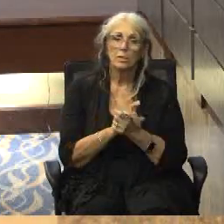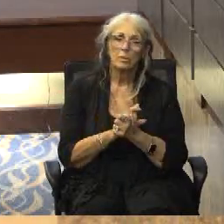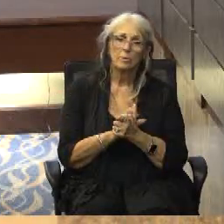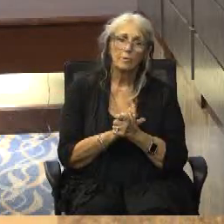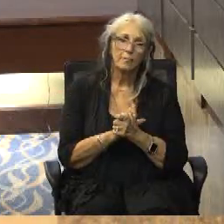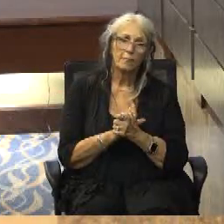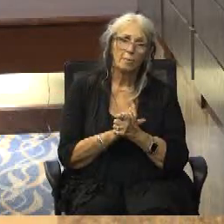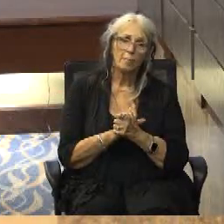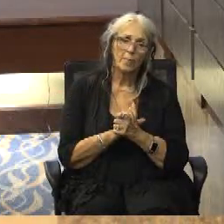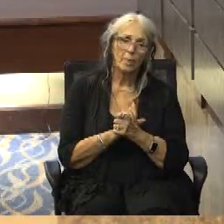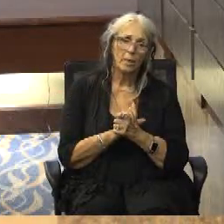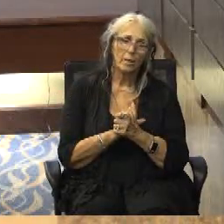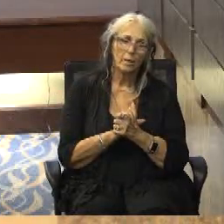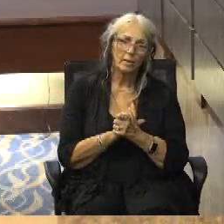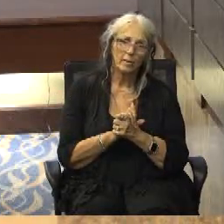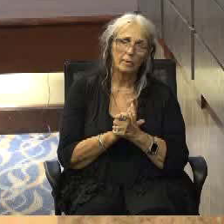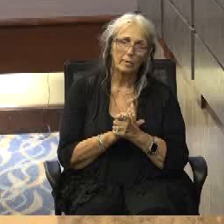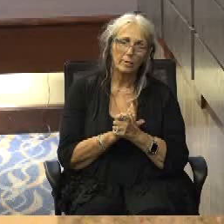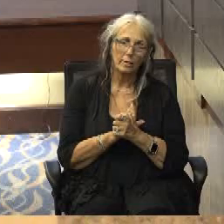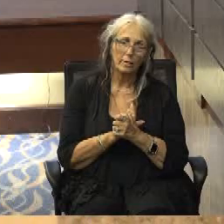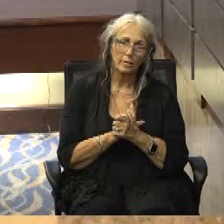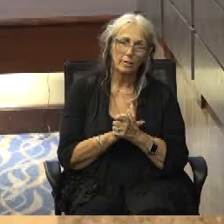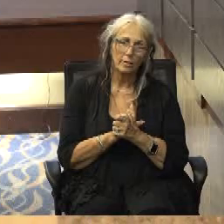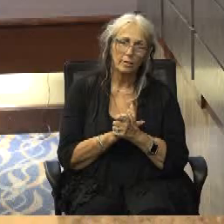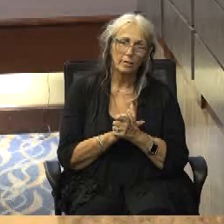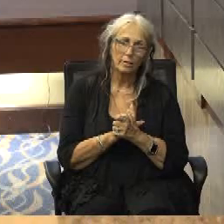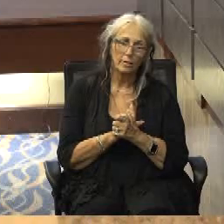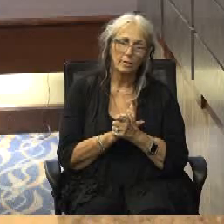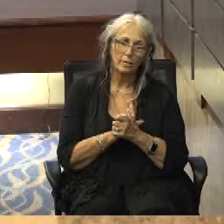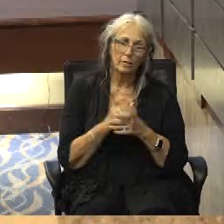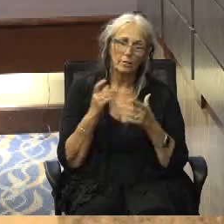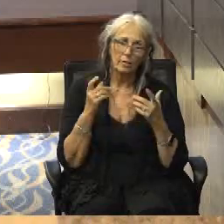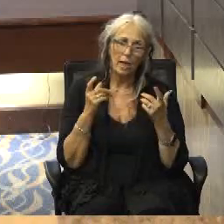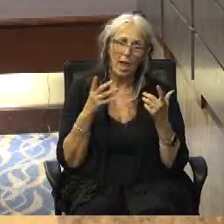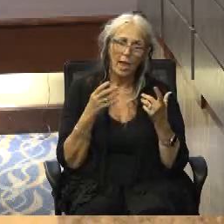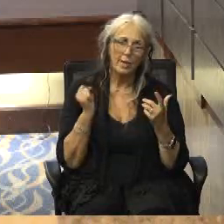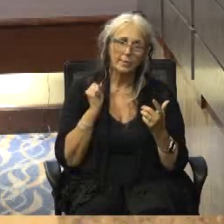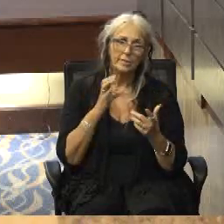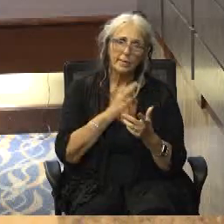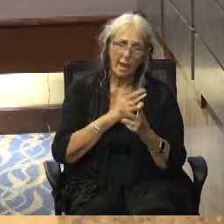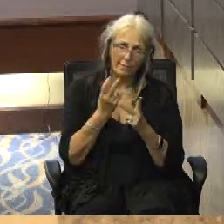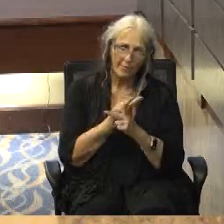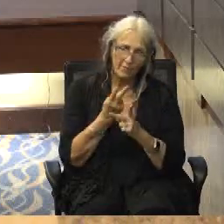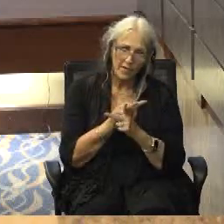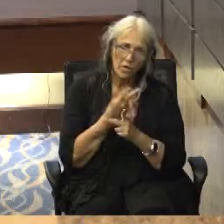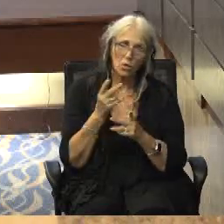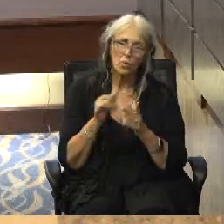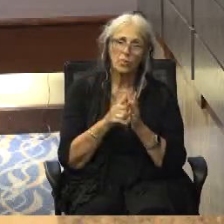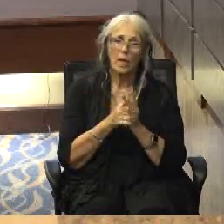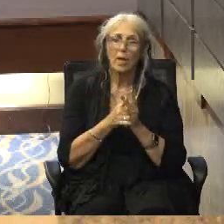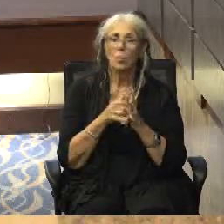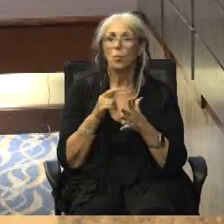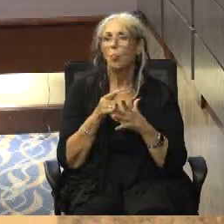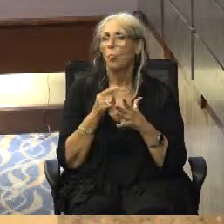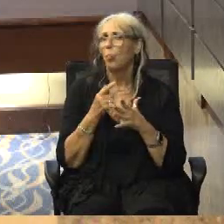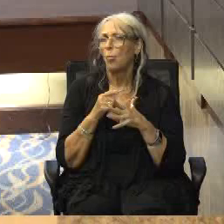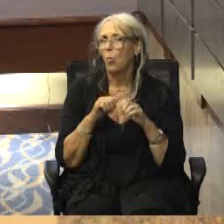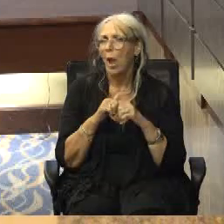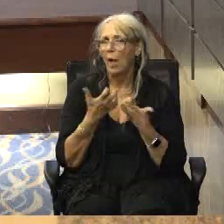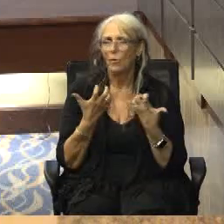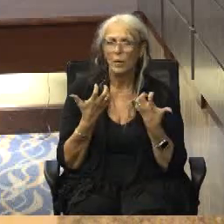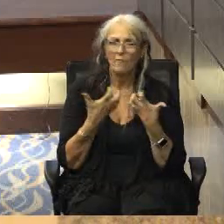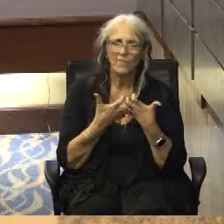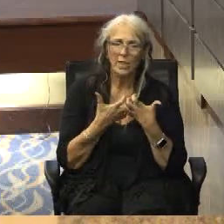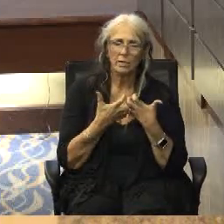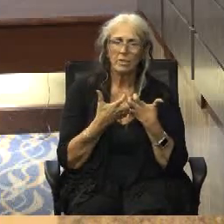iterations. So I really appreciate staff figuring that out and figuring out what fits and how